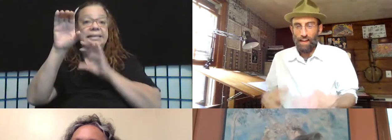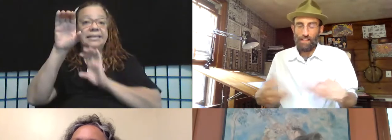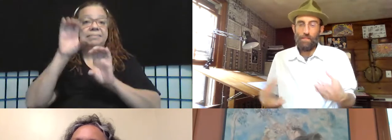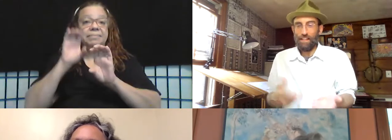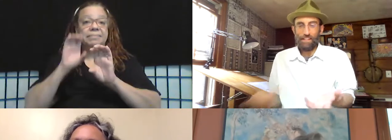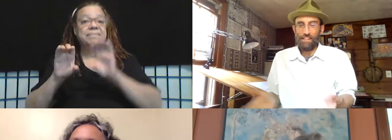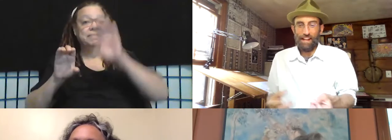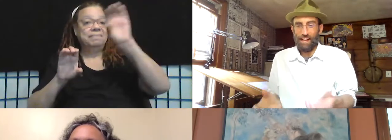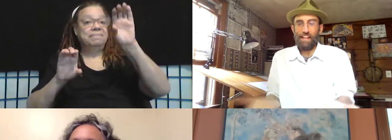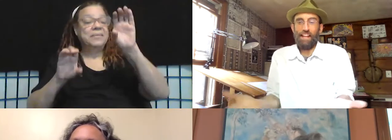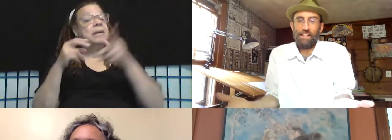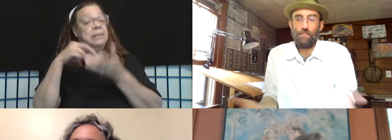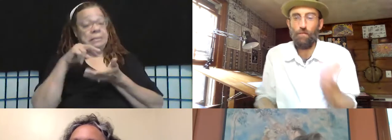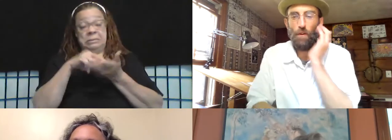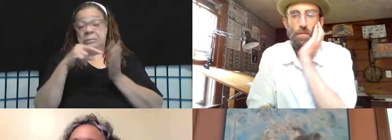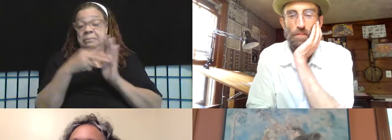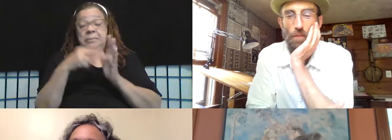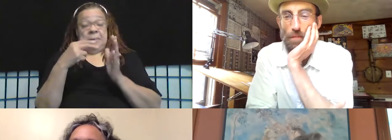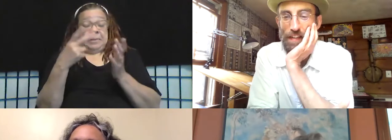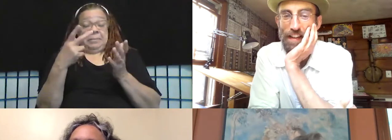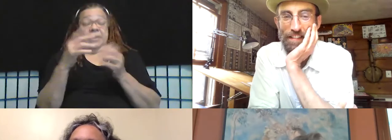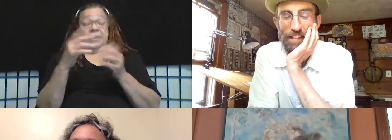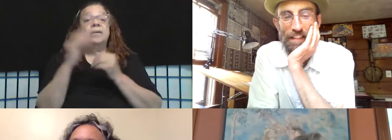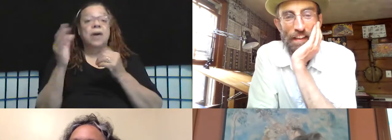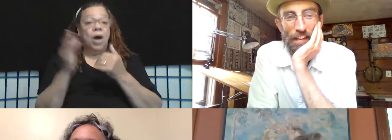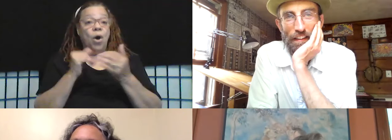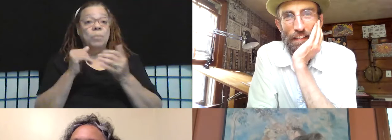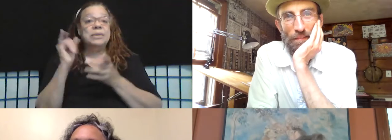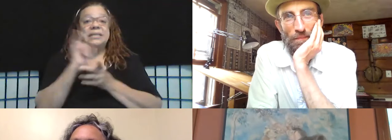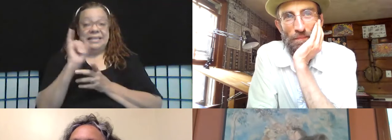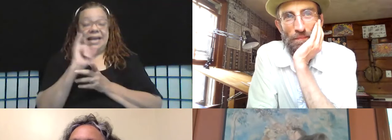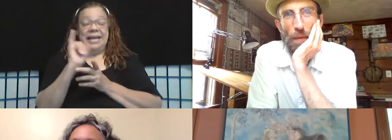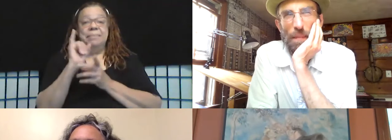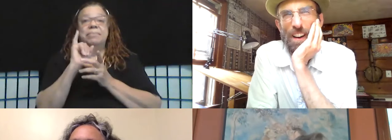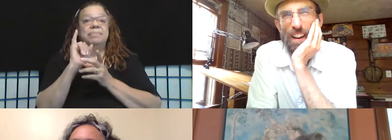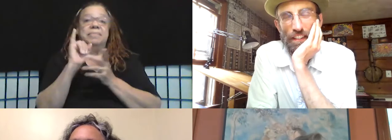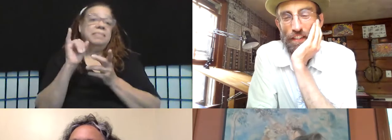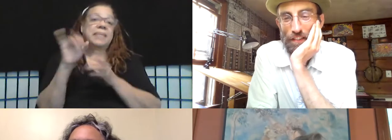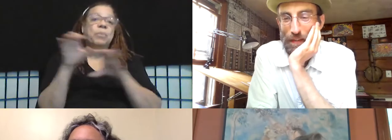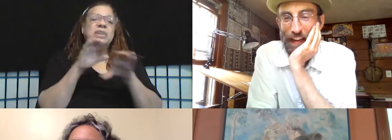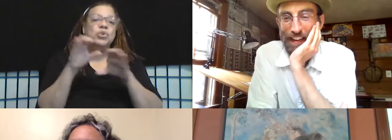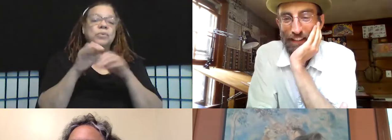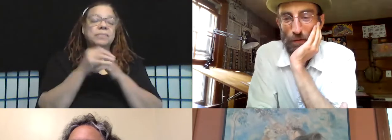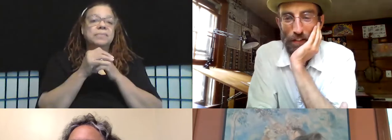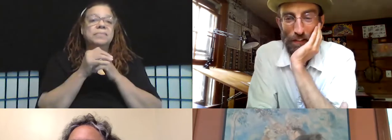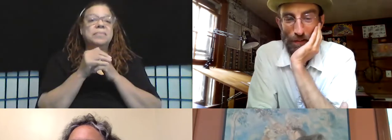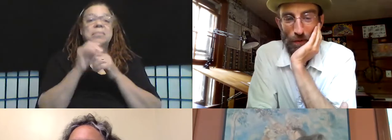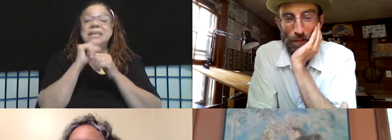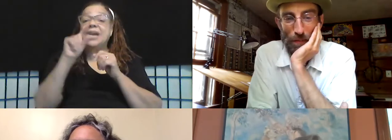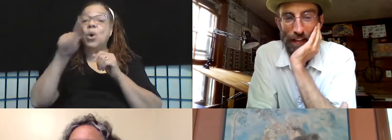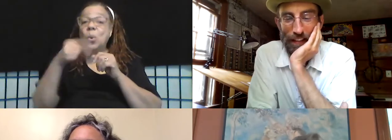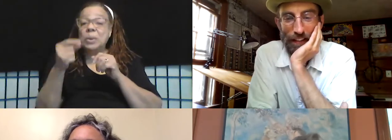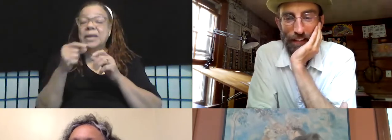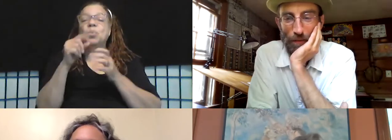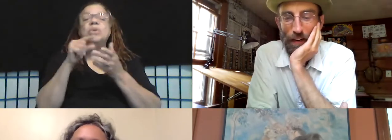page. And to me, it's just almost a form of analysis. But beyond just the mechanics of what do these